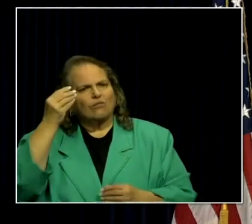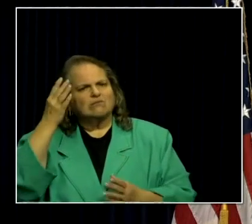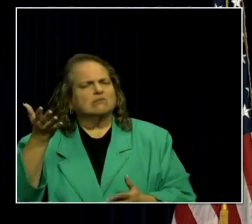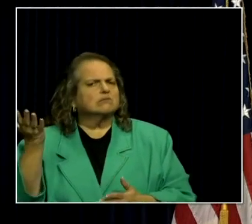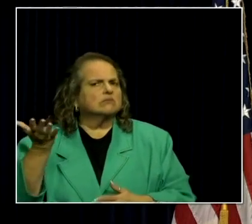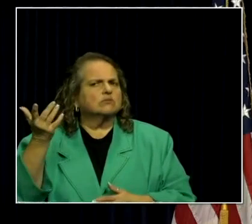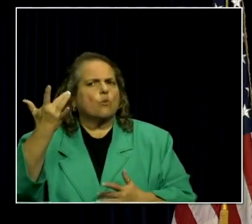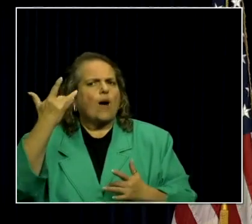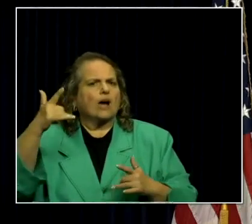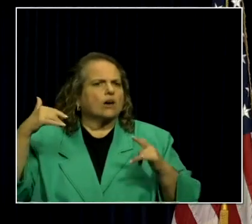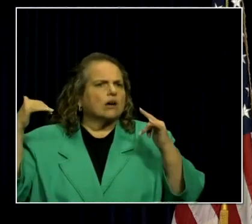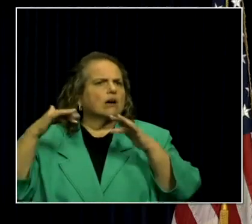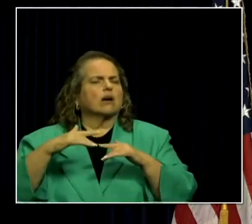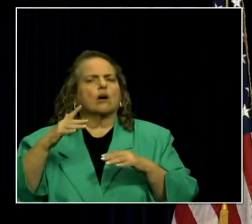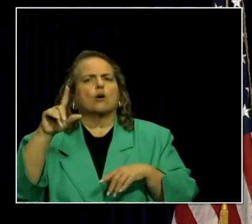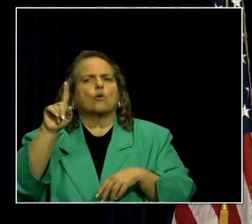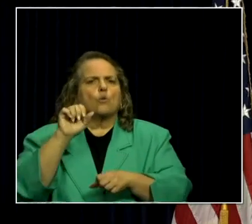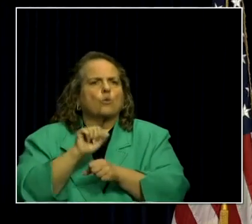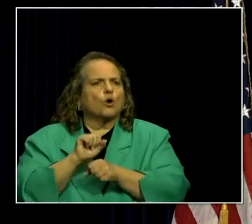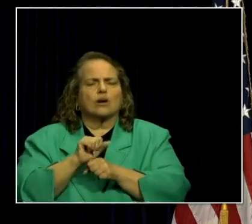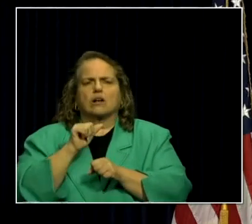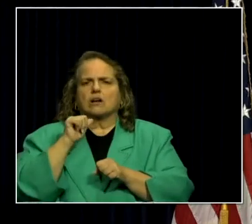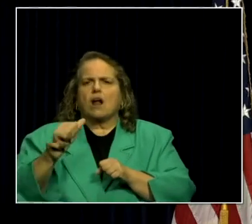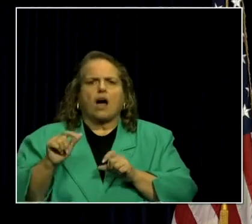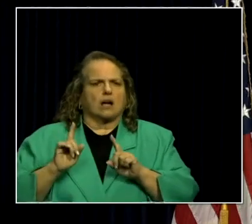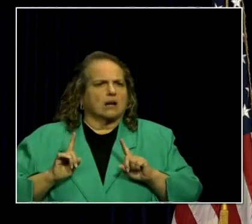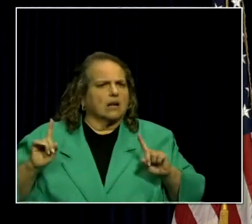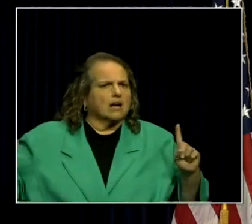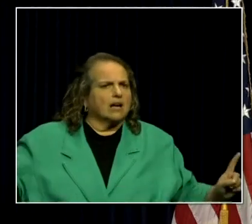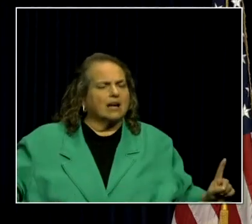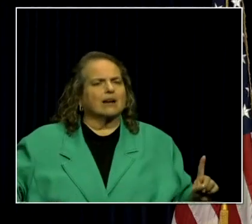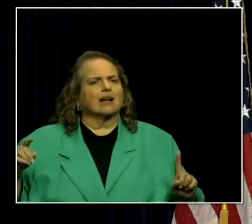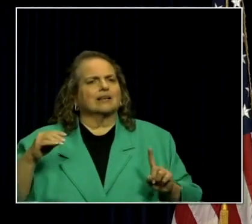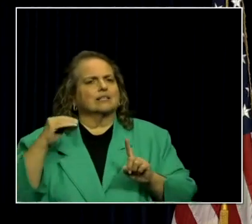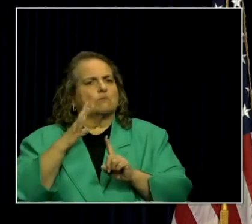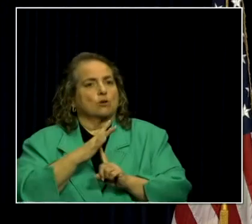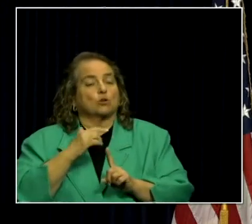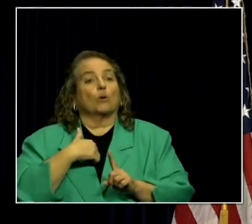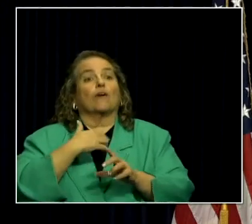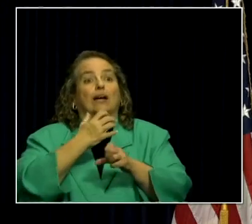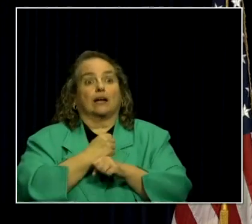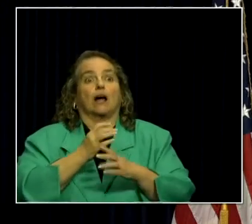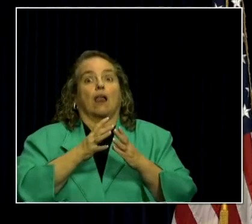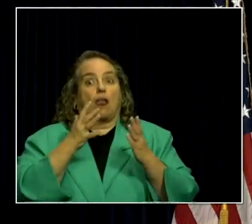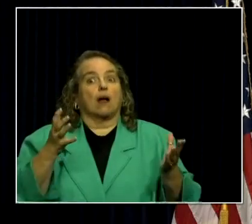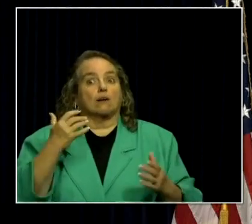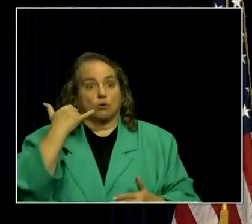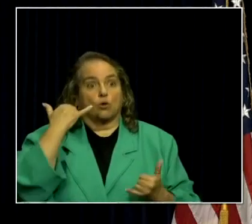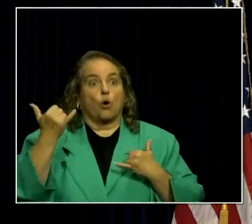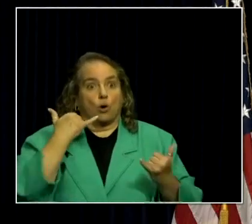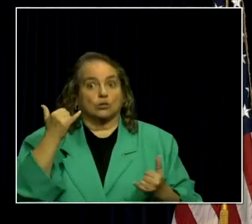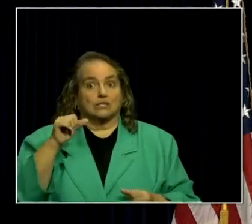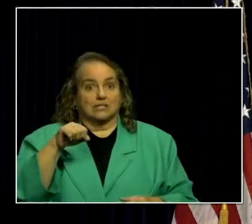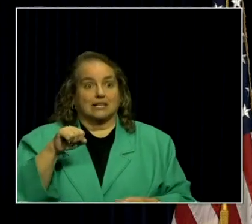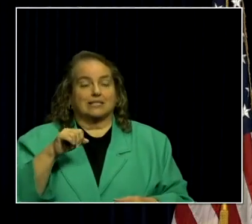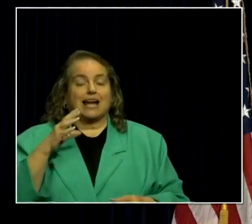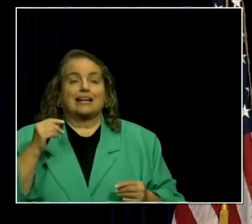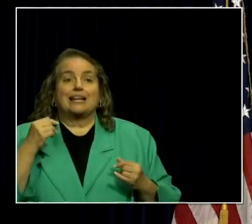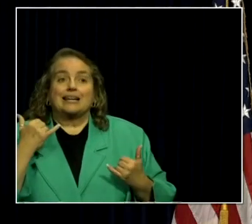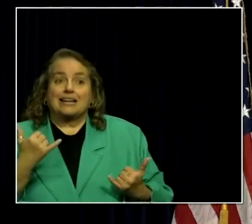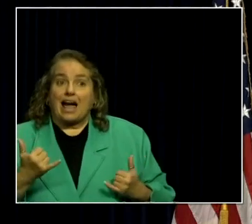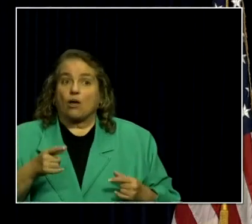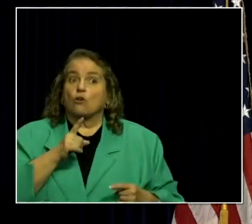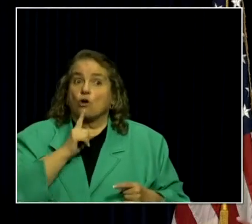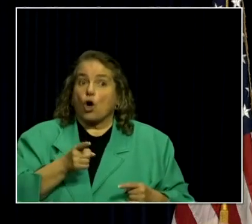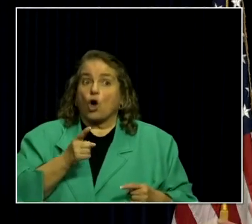change in areas where people might be further exposed to this virus. We are getting a lot of calls. And now